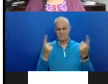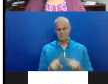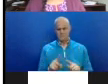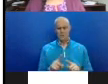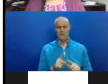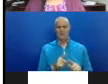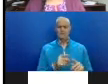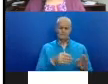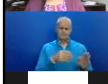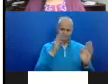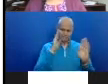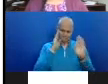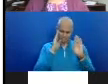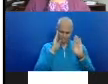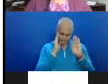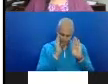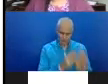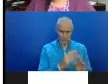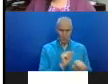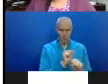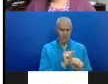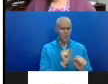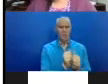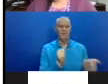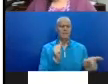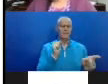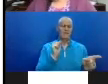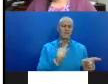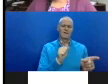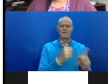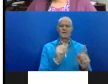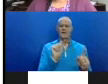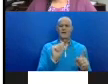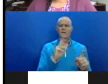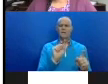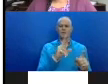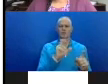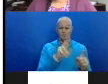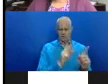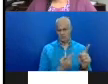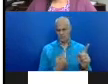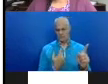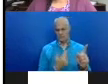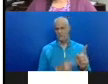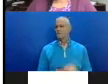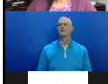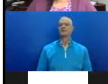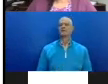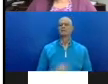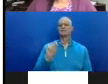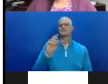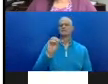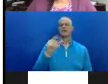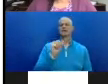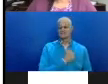only working with the one who's perpetrating the abuse? Oh yeah, sorry, I didn't set, that's a great question. I didn't set that structure